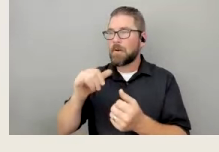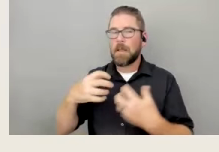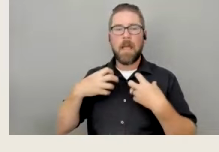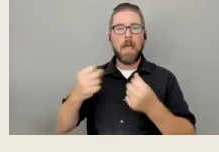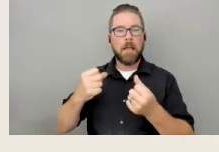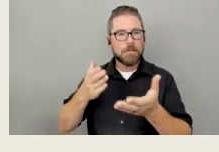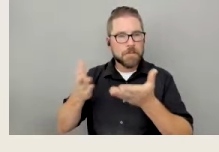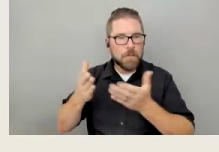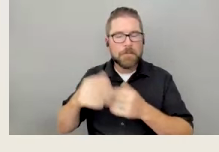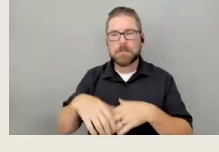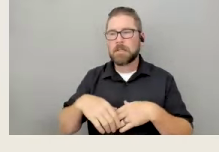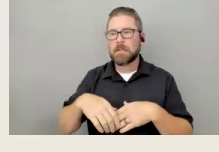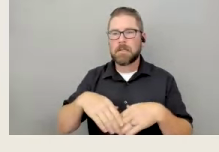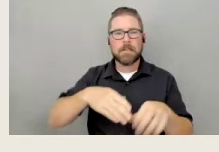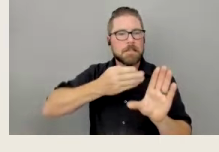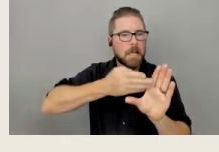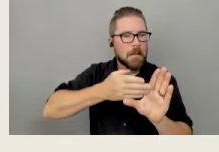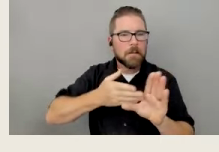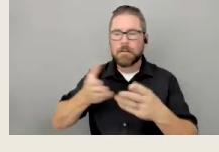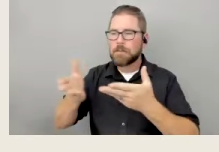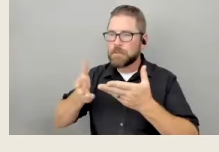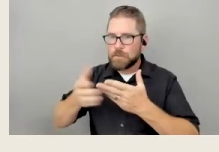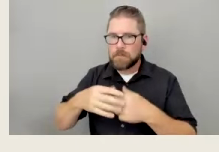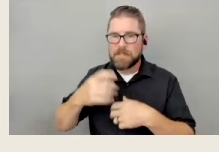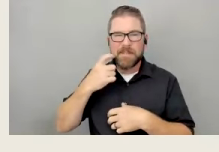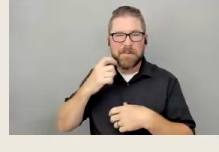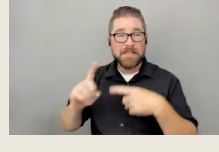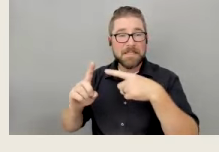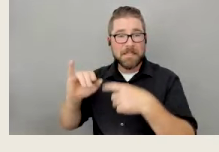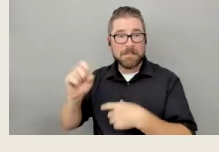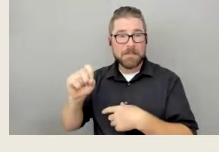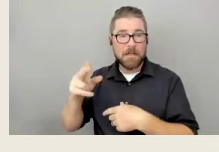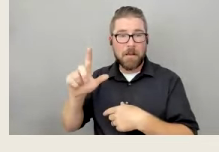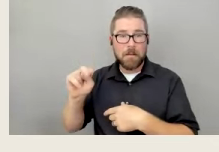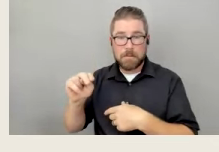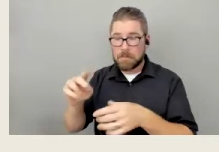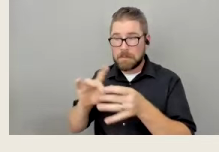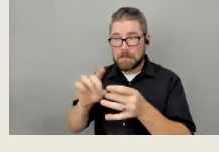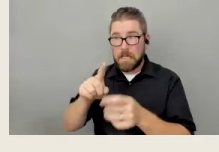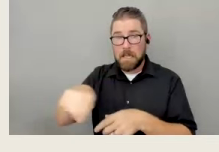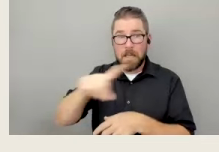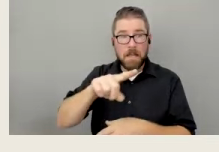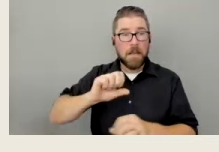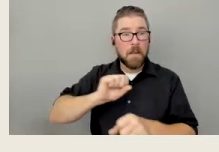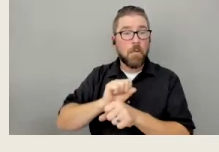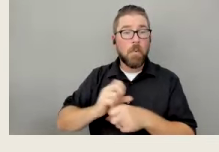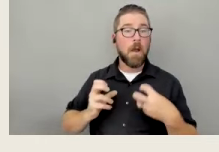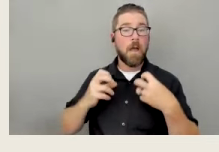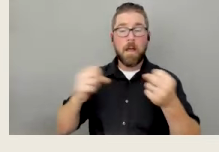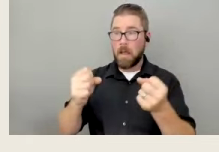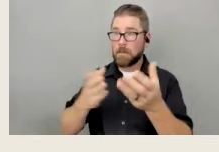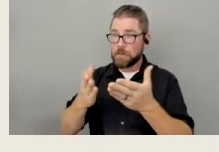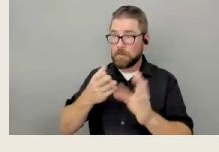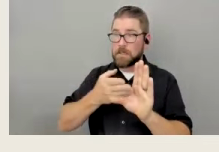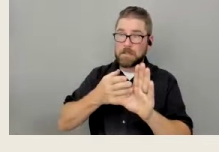So those, like Jocelyn was saying, those who work in health services, like the nurses, right, and psych